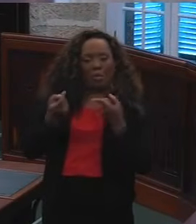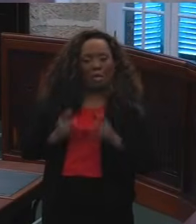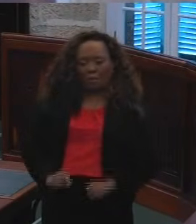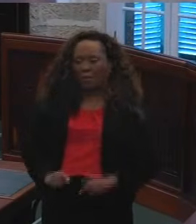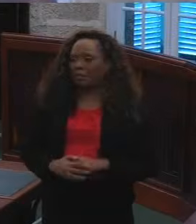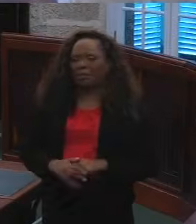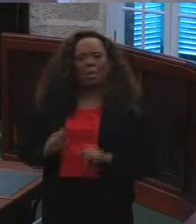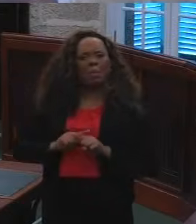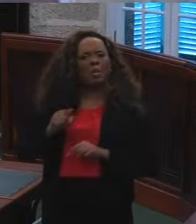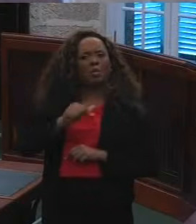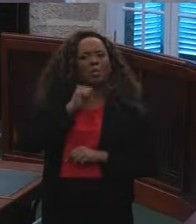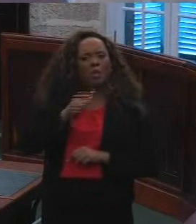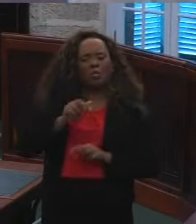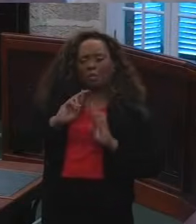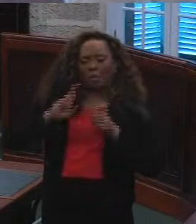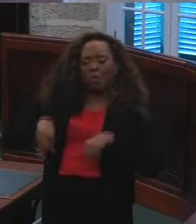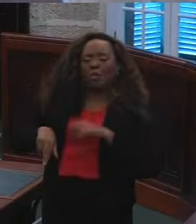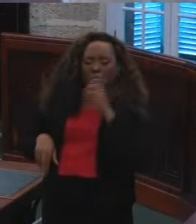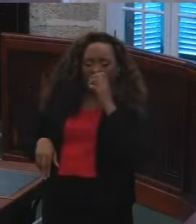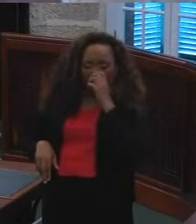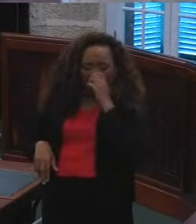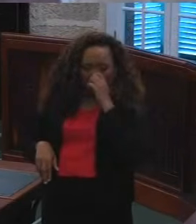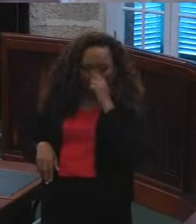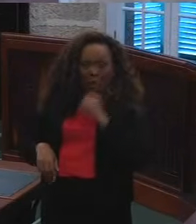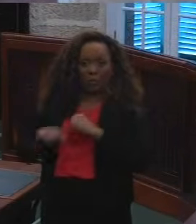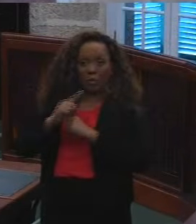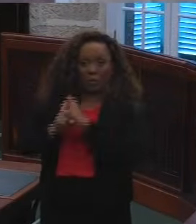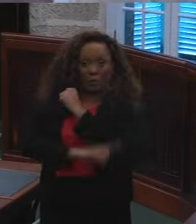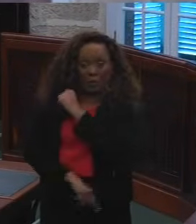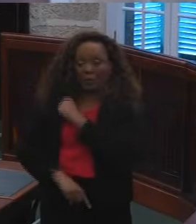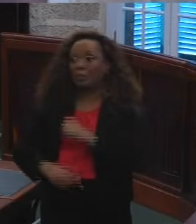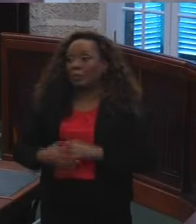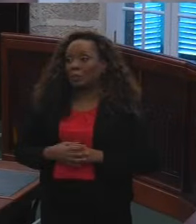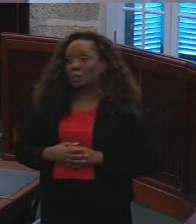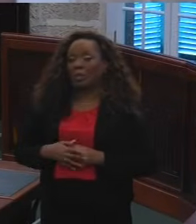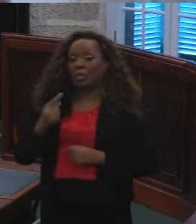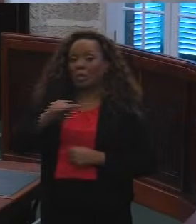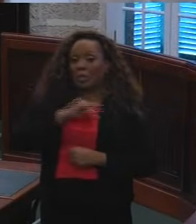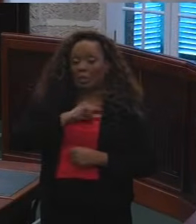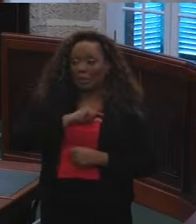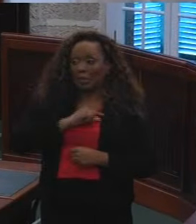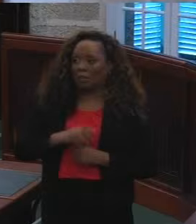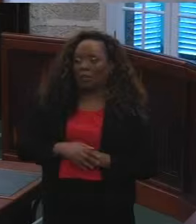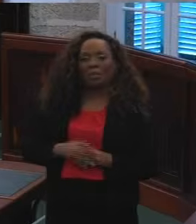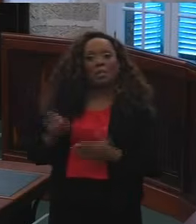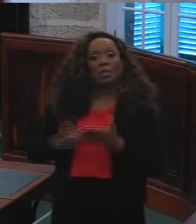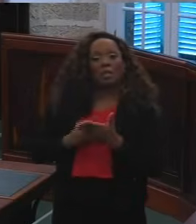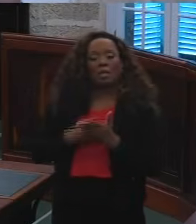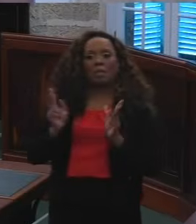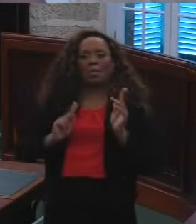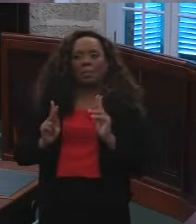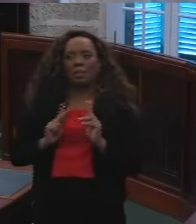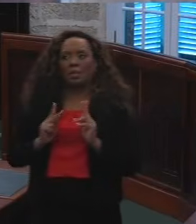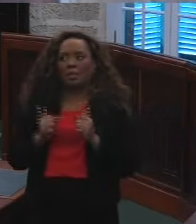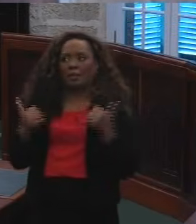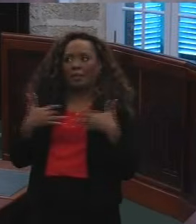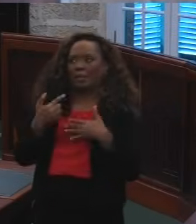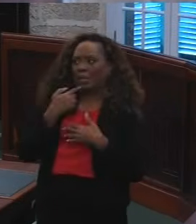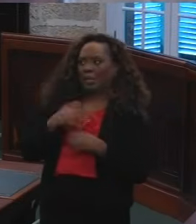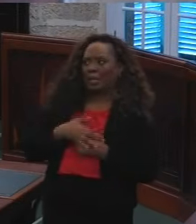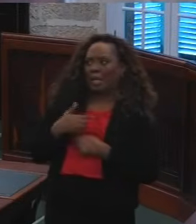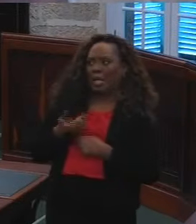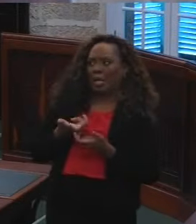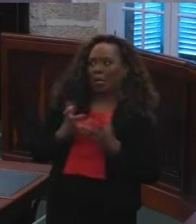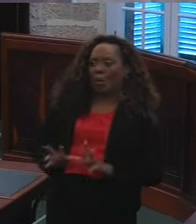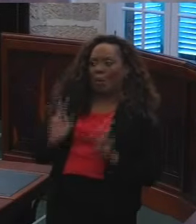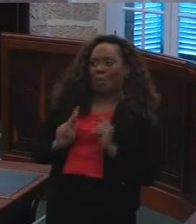don't have to identify yourself if you don't want to, because of fear of retaliation. We know how that's going in our